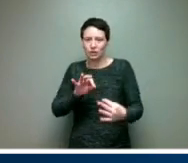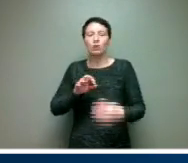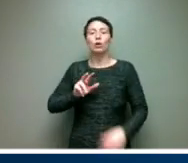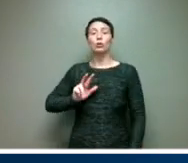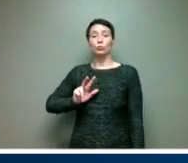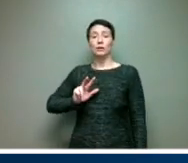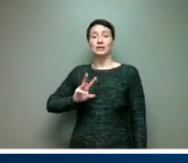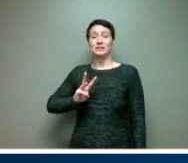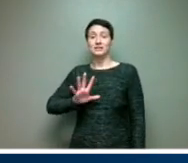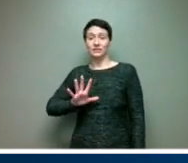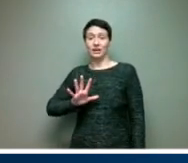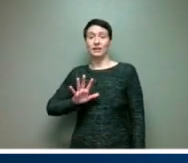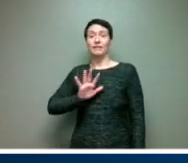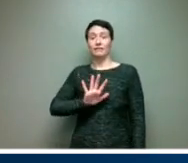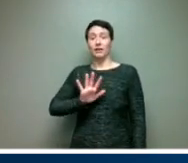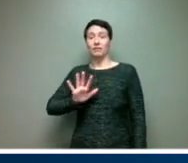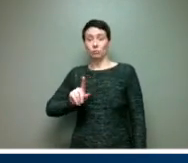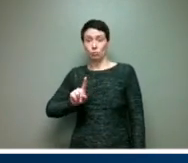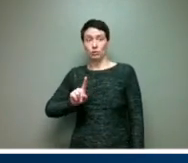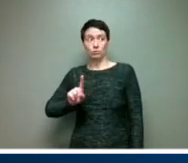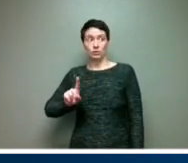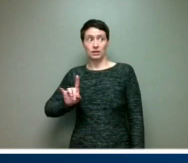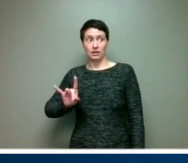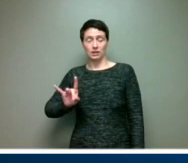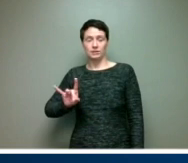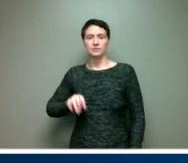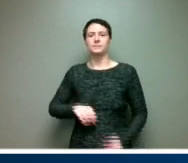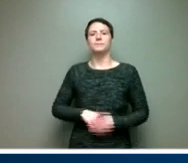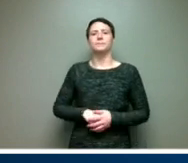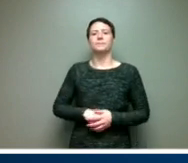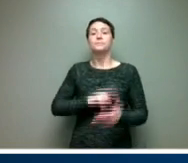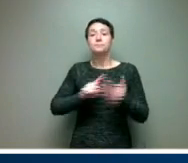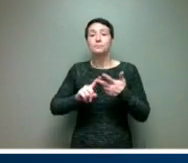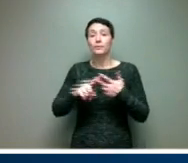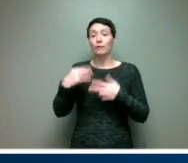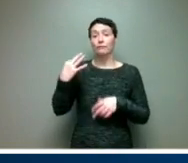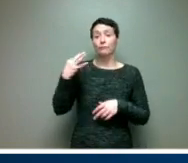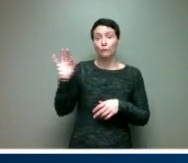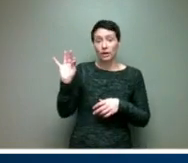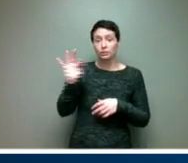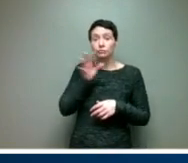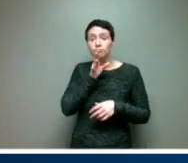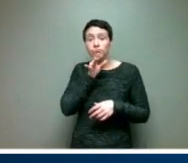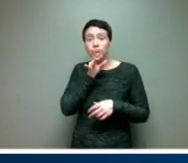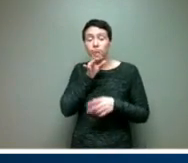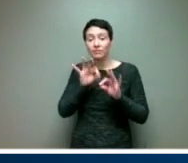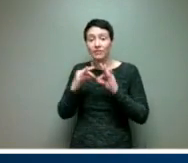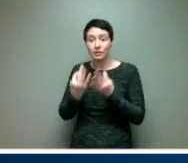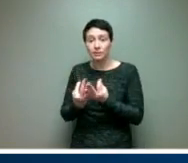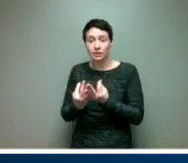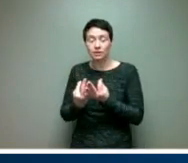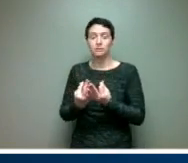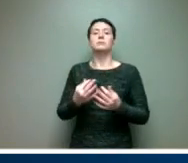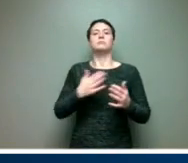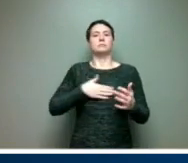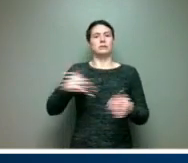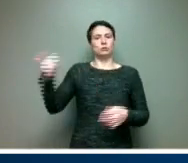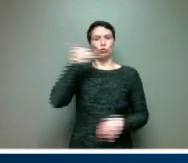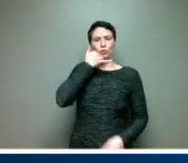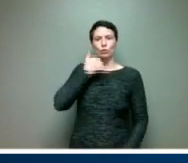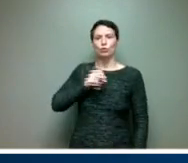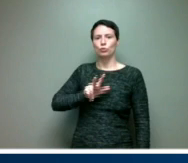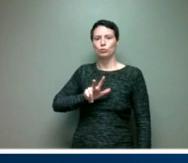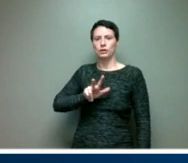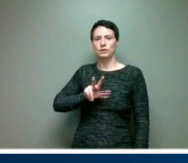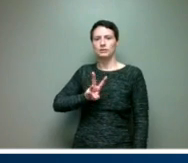365-5118. If we have French-speaking families, they want to call